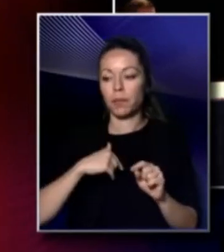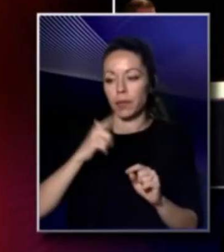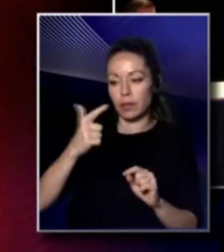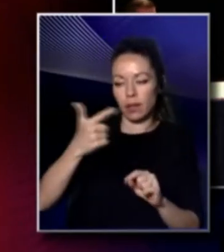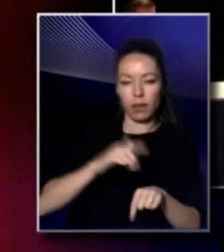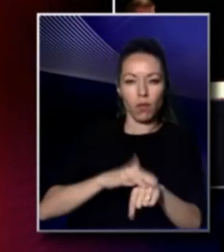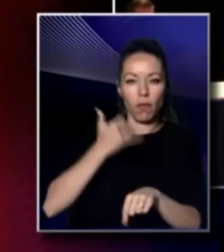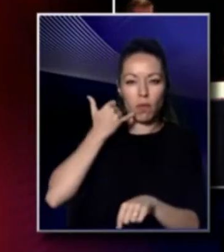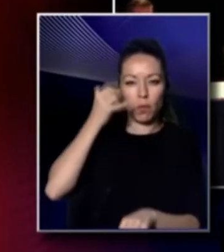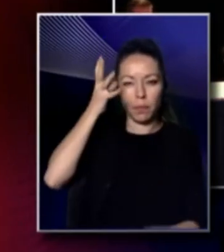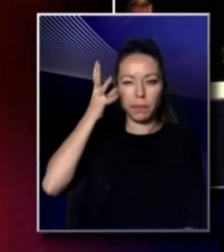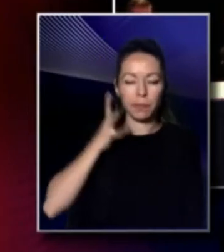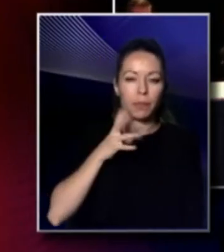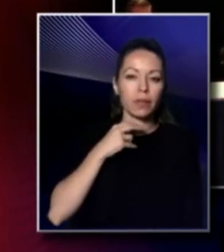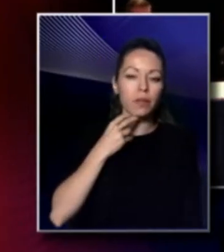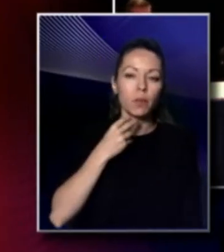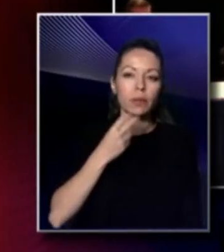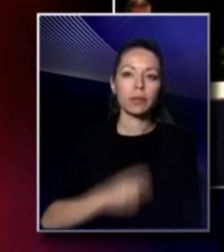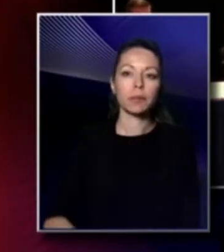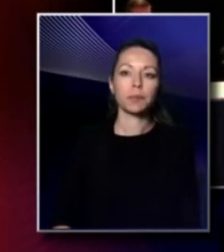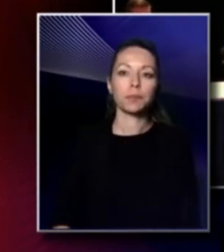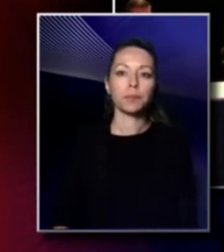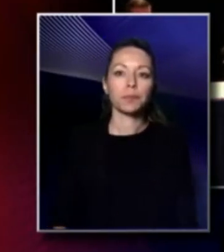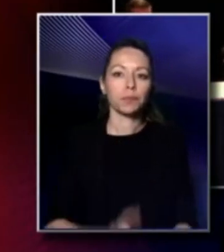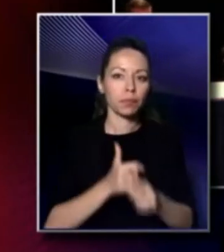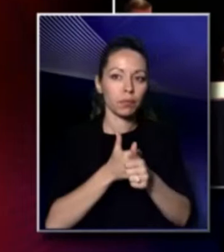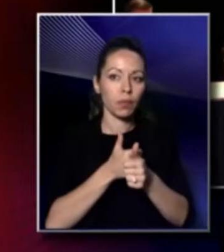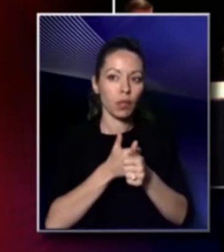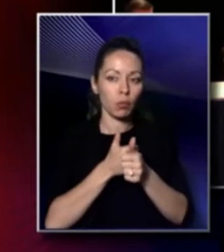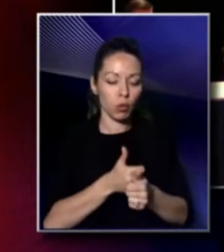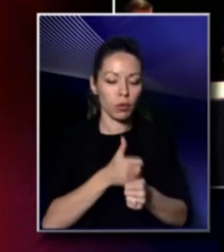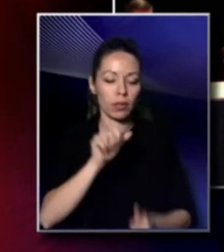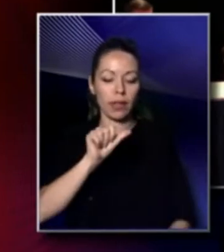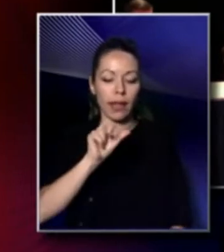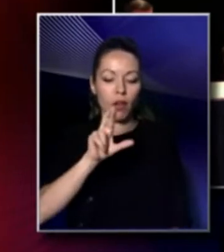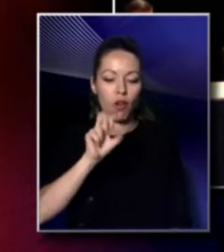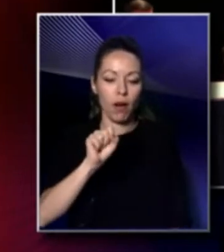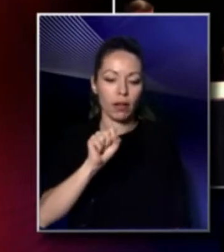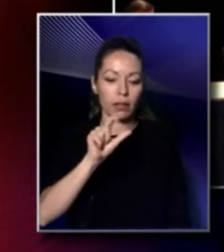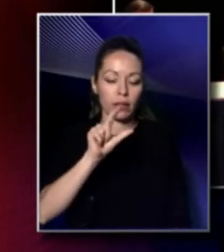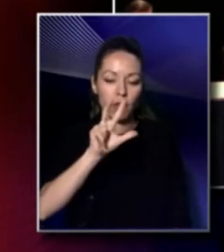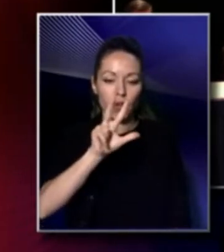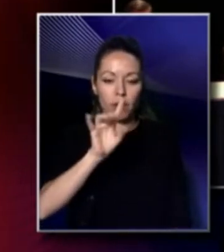that. all right. Okay, pursuant to ARS